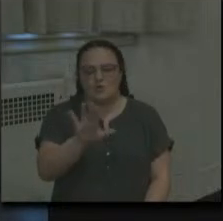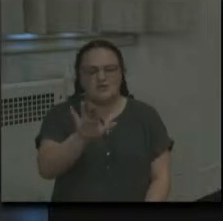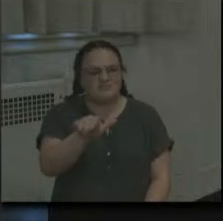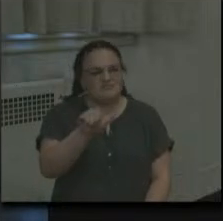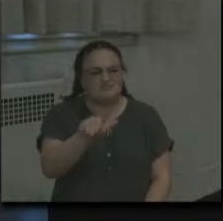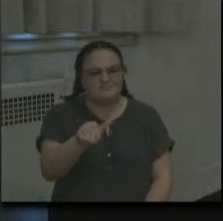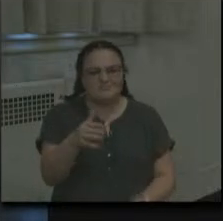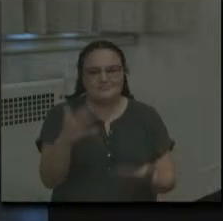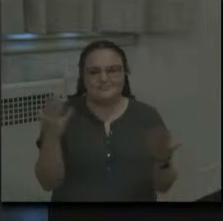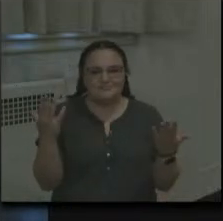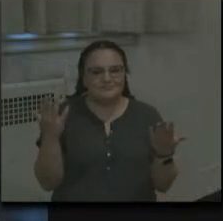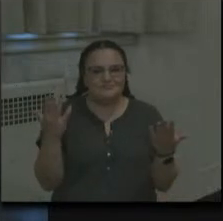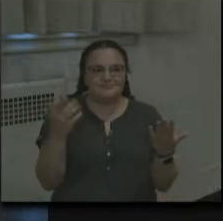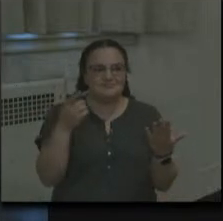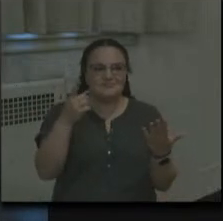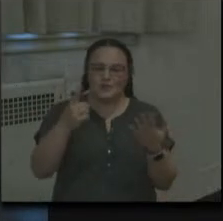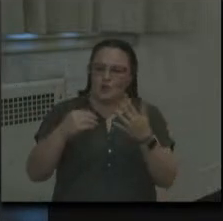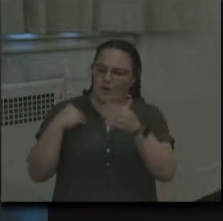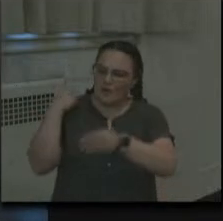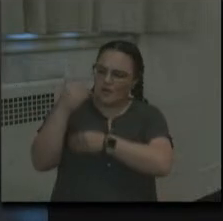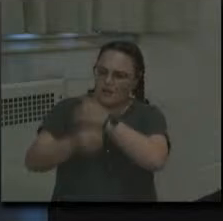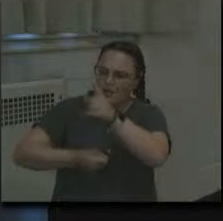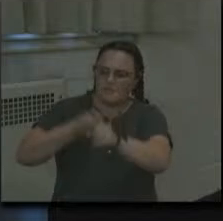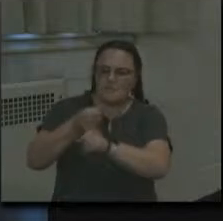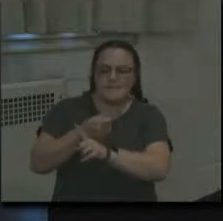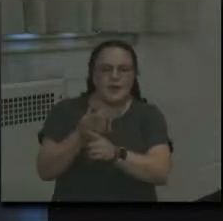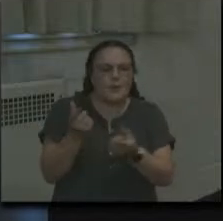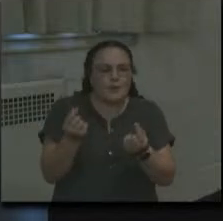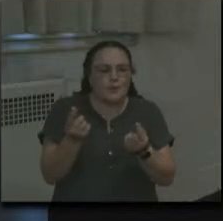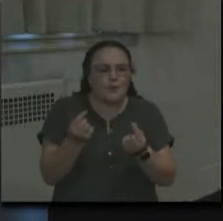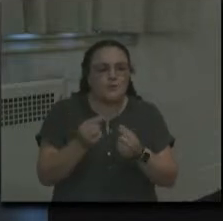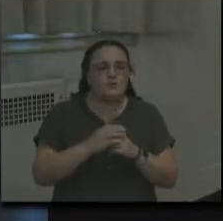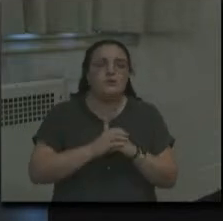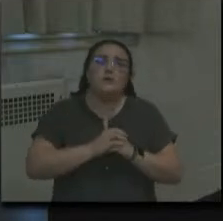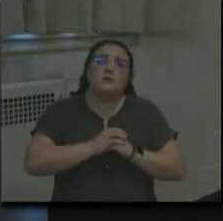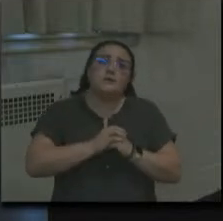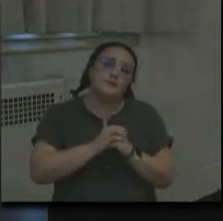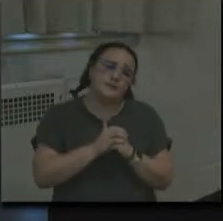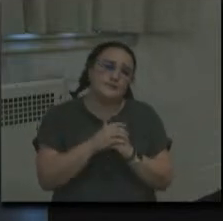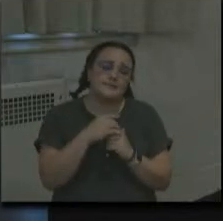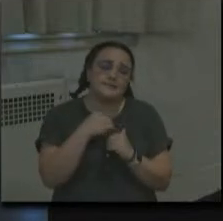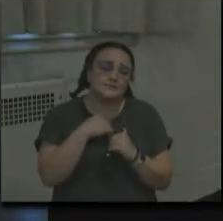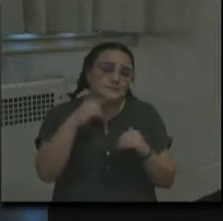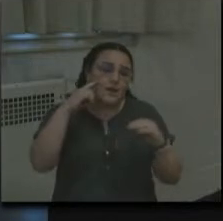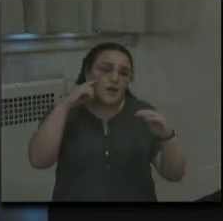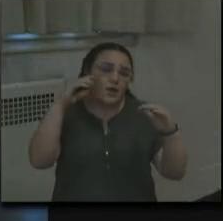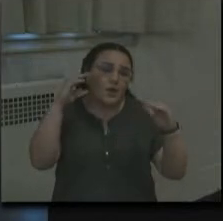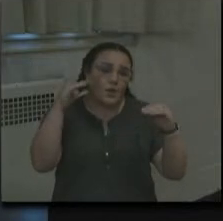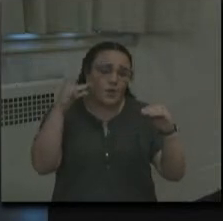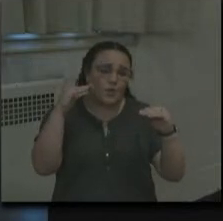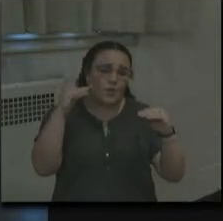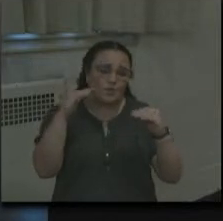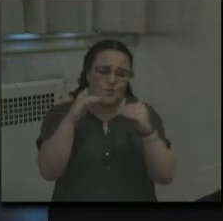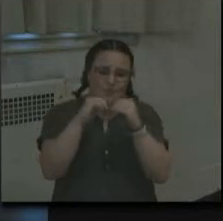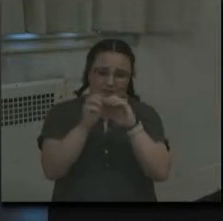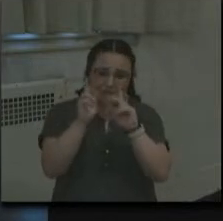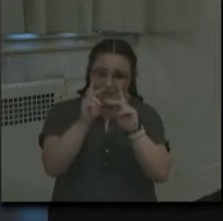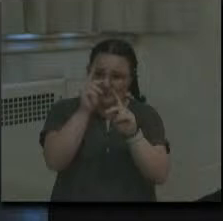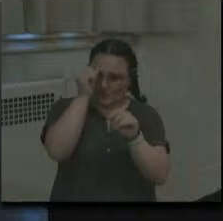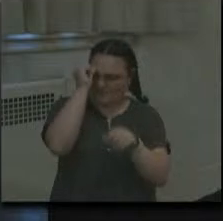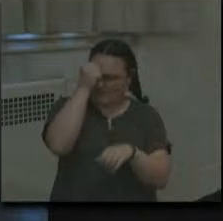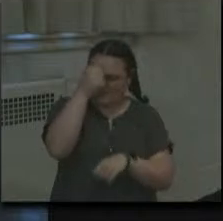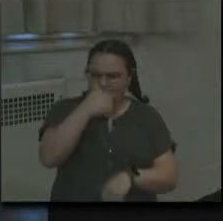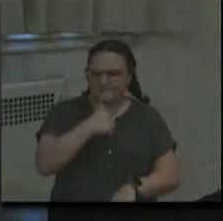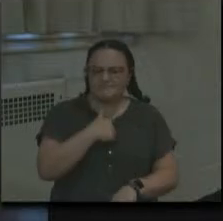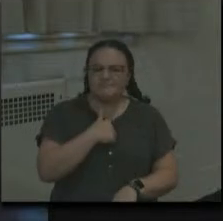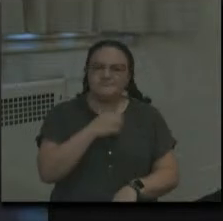is going to be the legacy of Judy? I hope that the legacy for me will be similar to